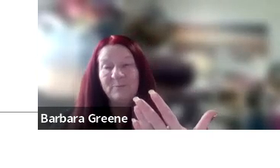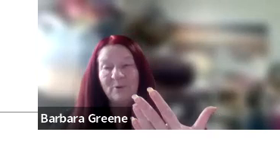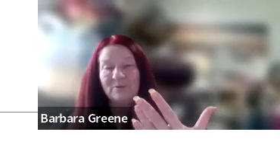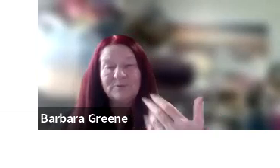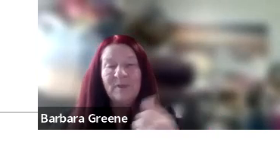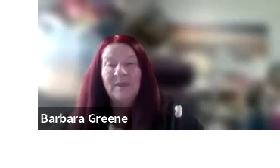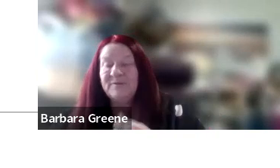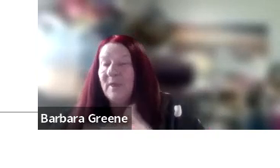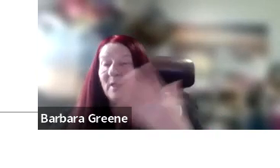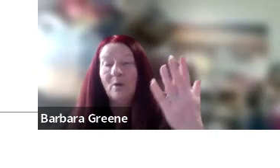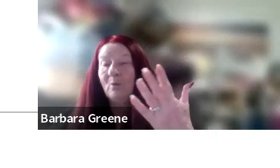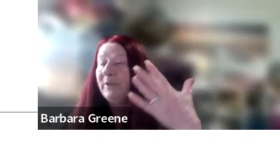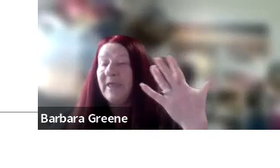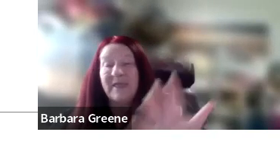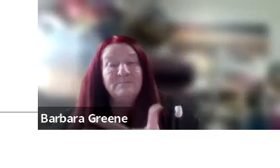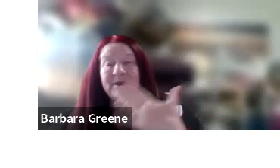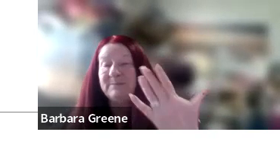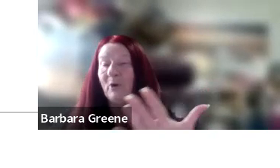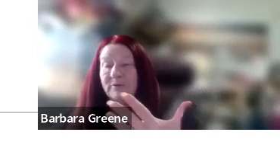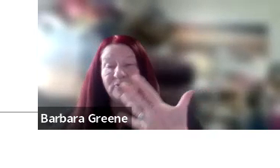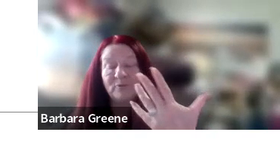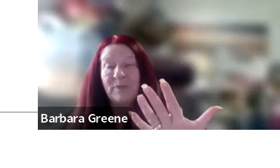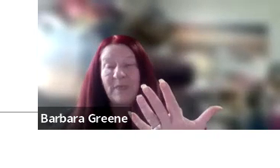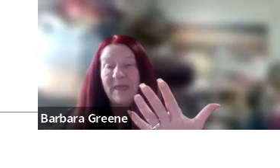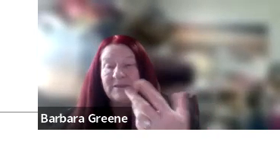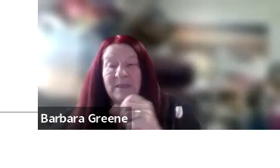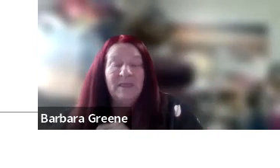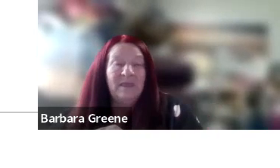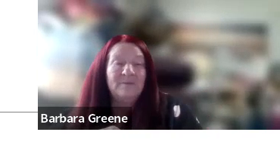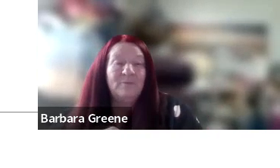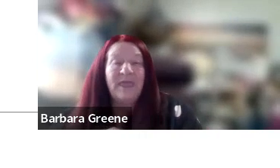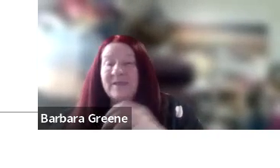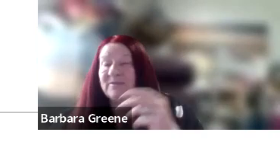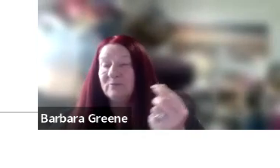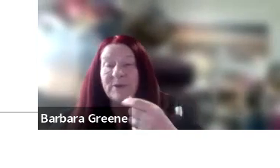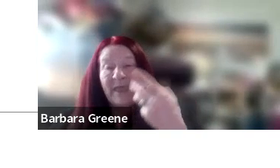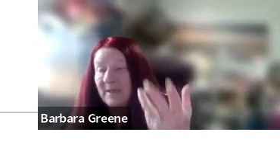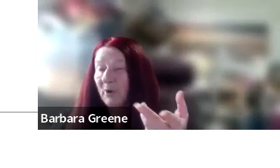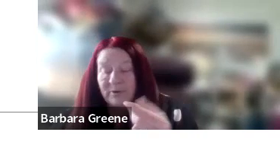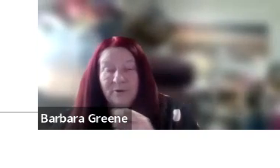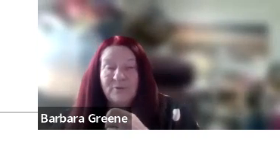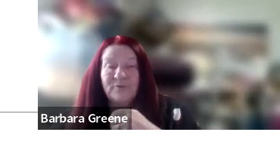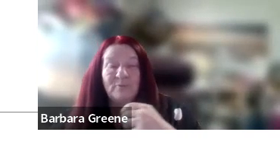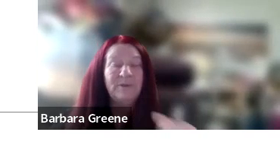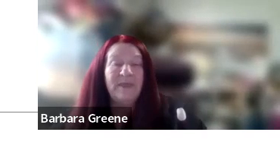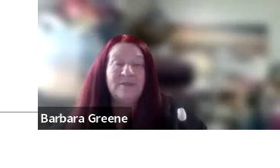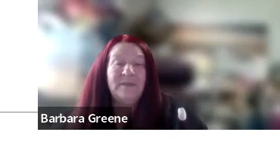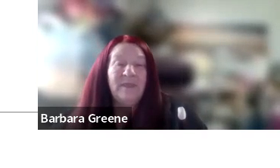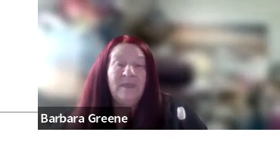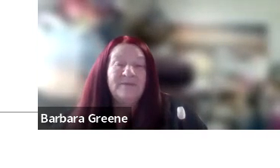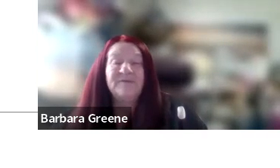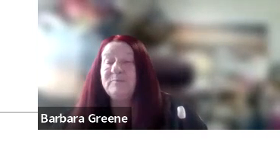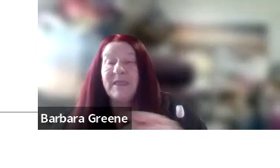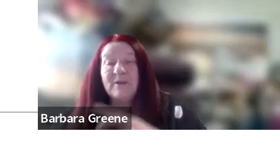these referrals. So we gained many partners through that. We gained REACT partners. We